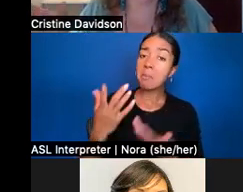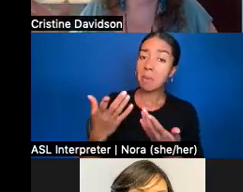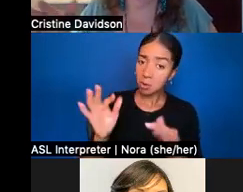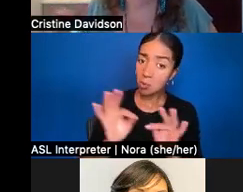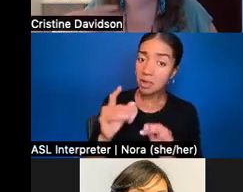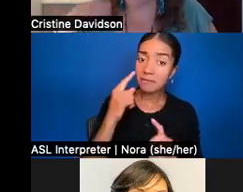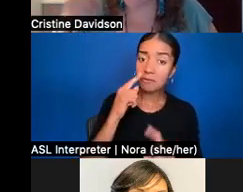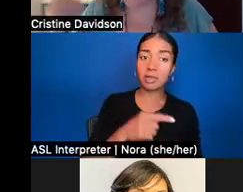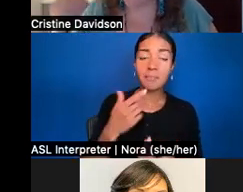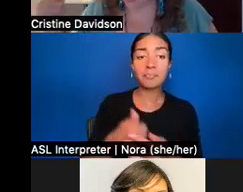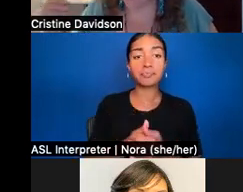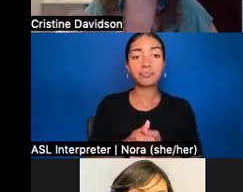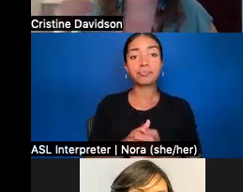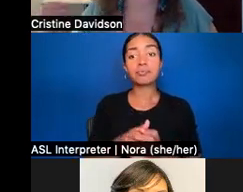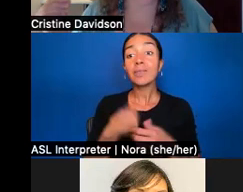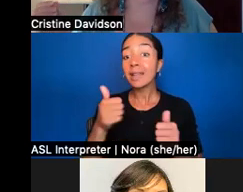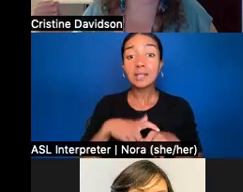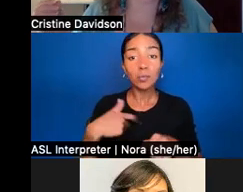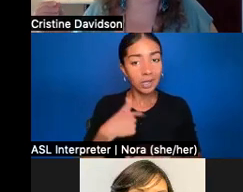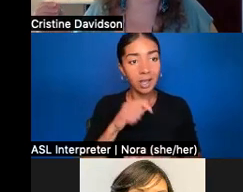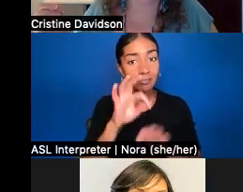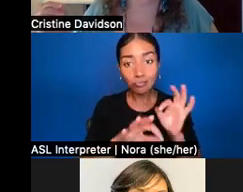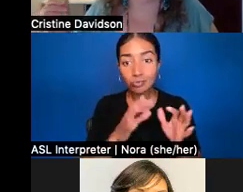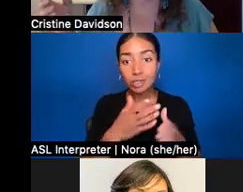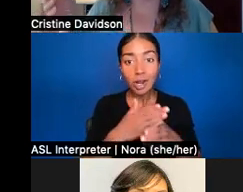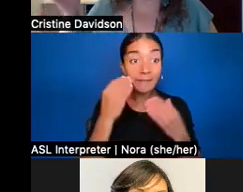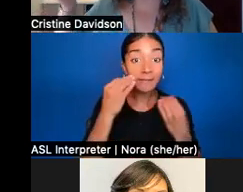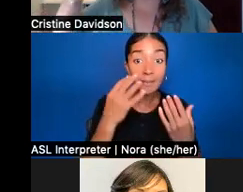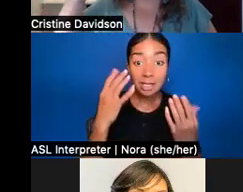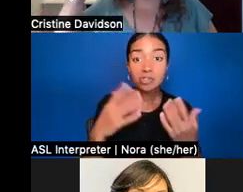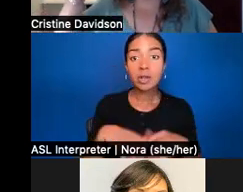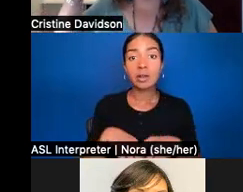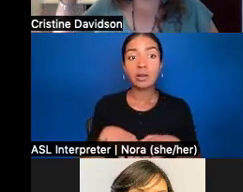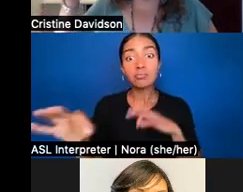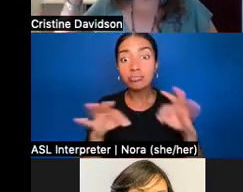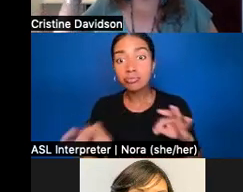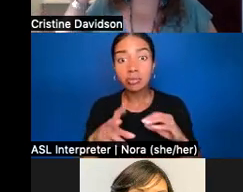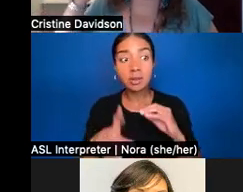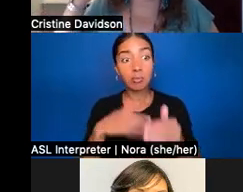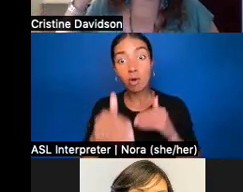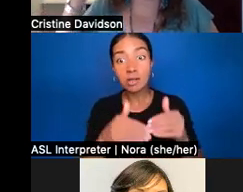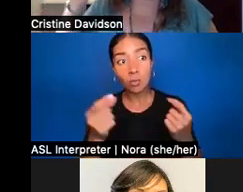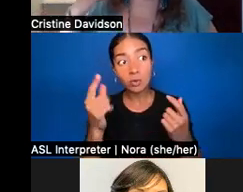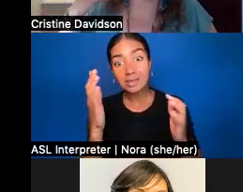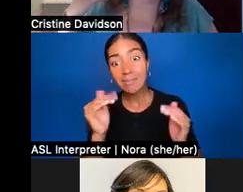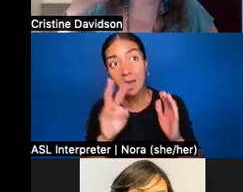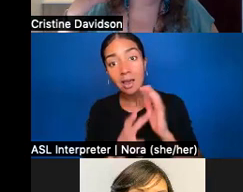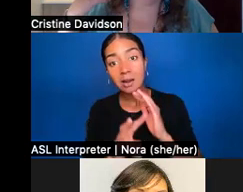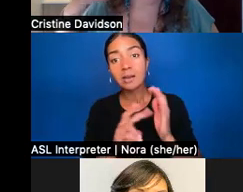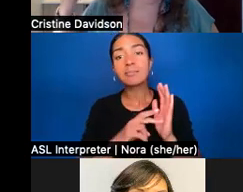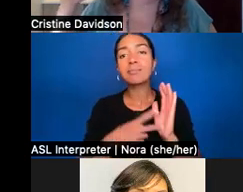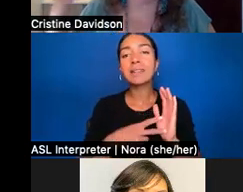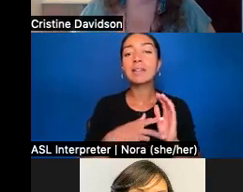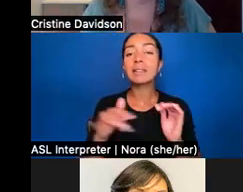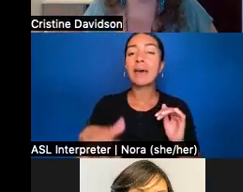information and that little pieces of knowledge are about that process, that just relieves our own, the unknown, the fear of the